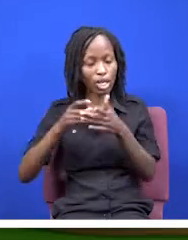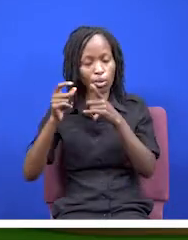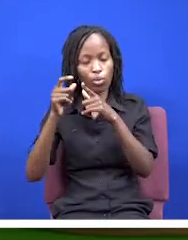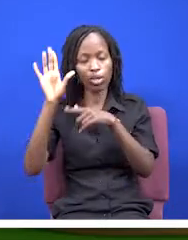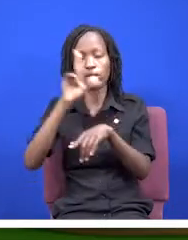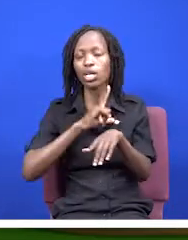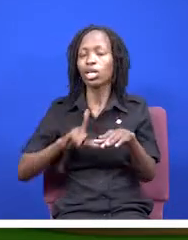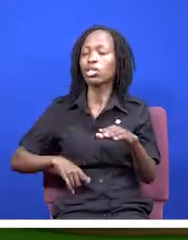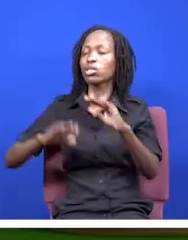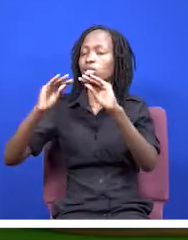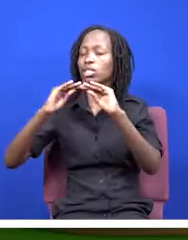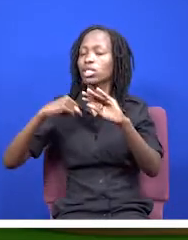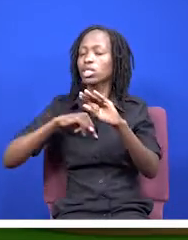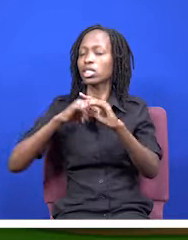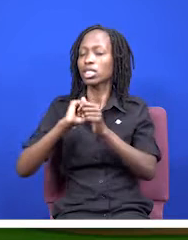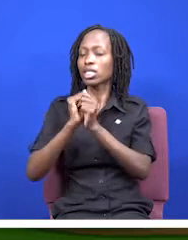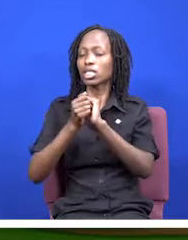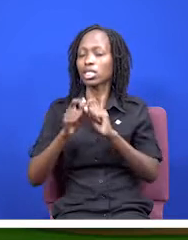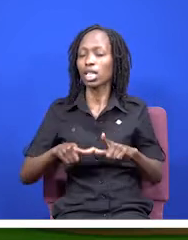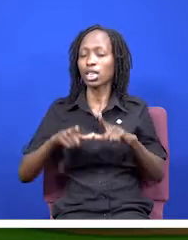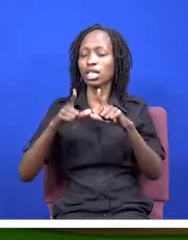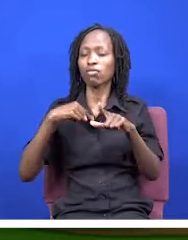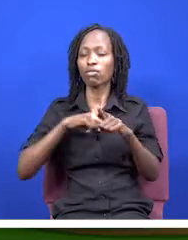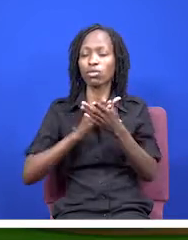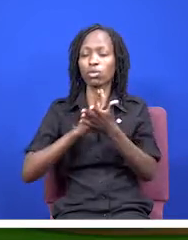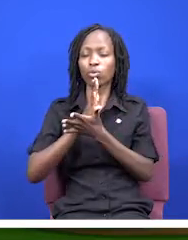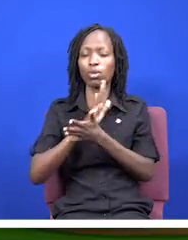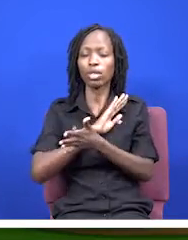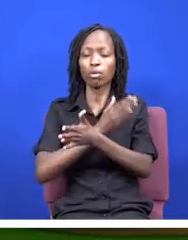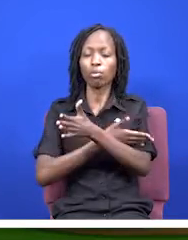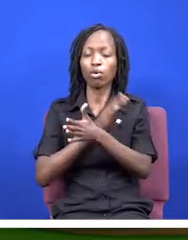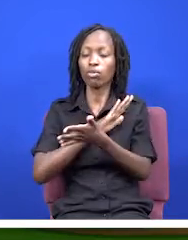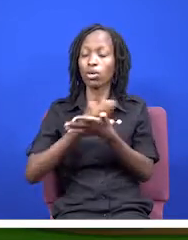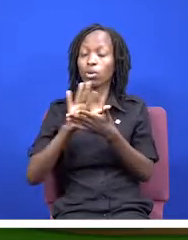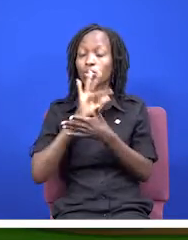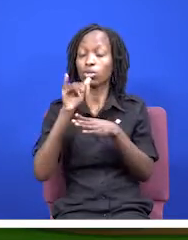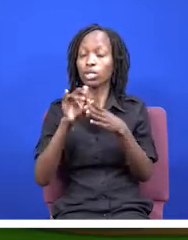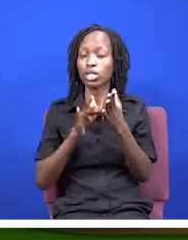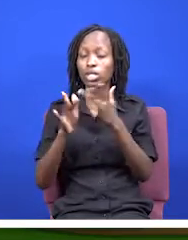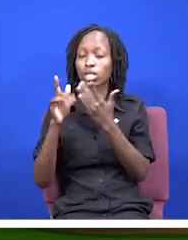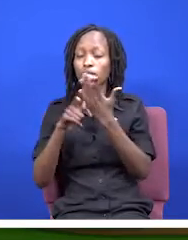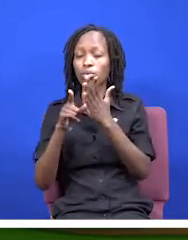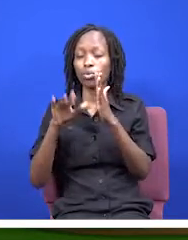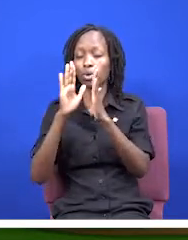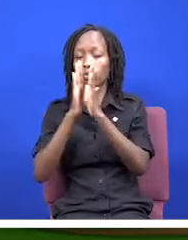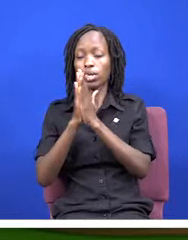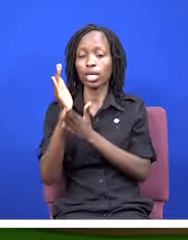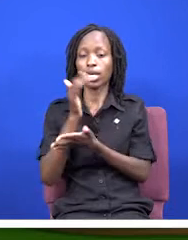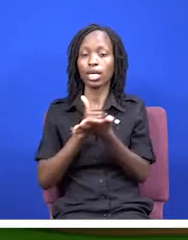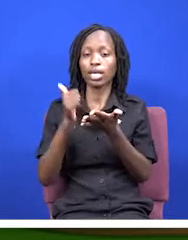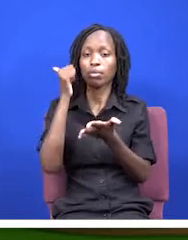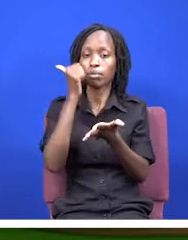word. Teach us, Lord, and change our lives through the power of the Holy Spirit. In Jesus' name we pray.